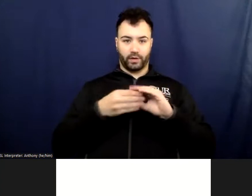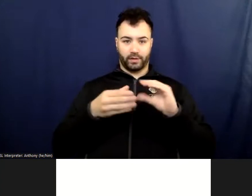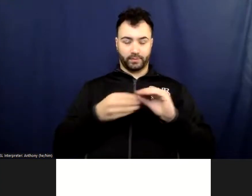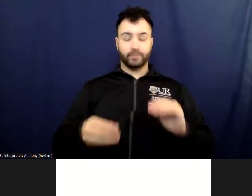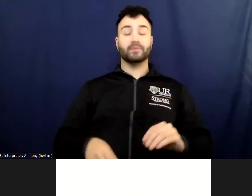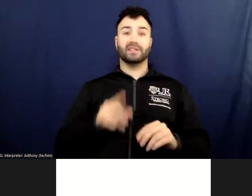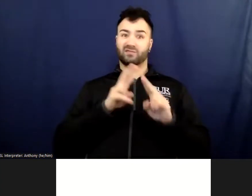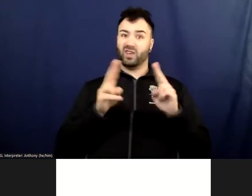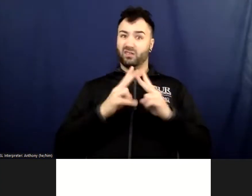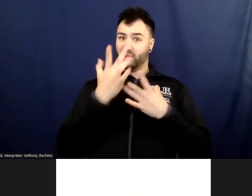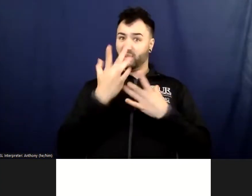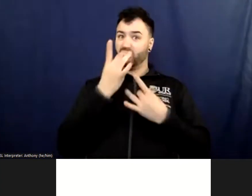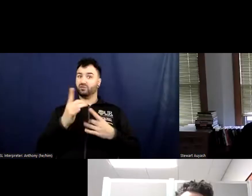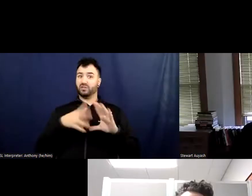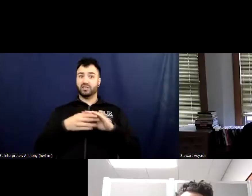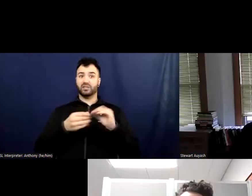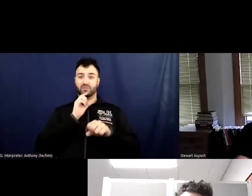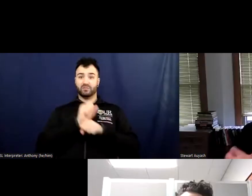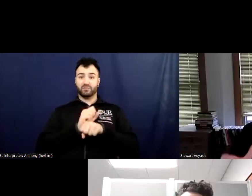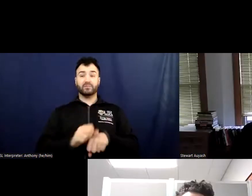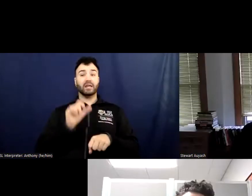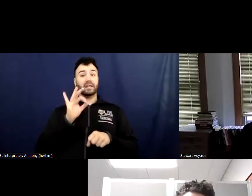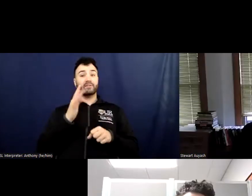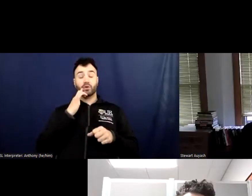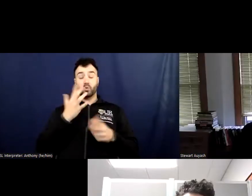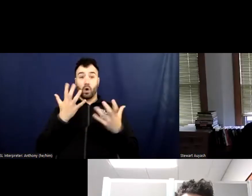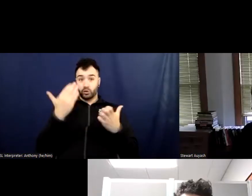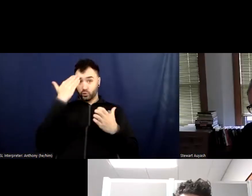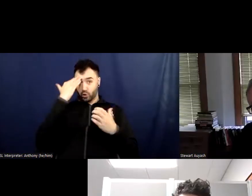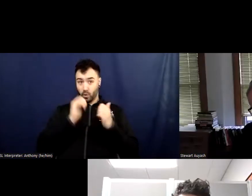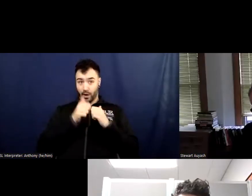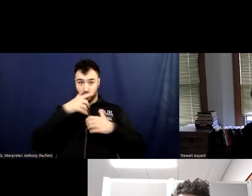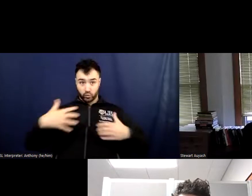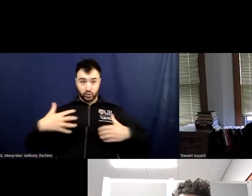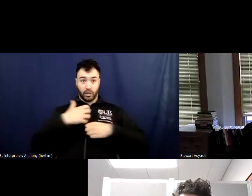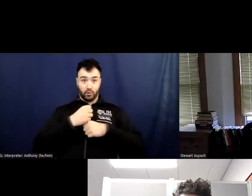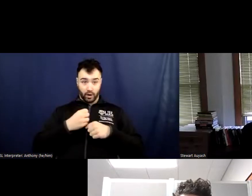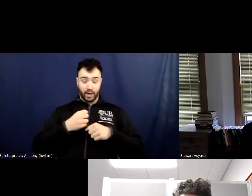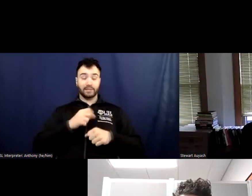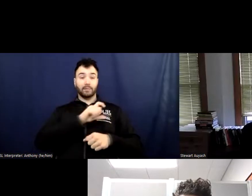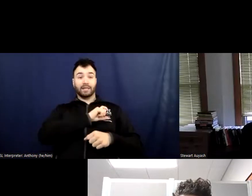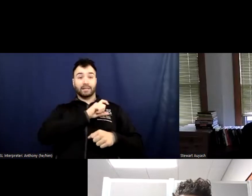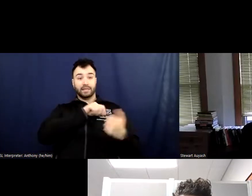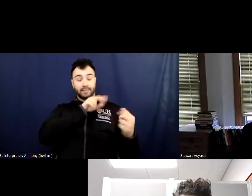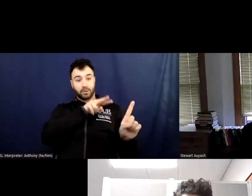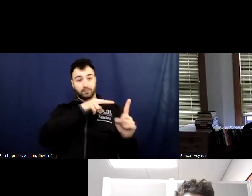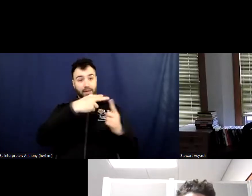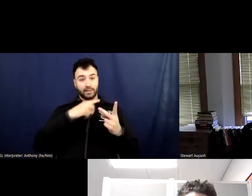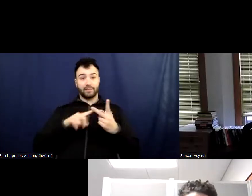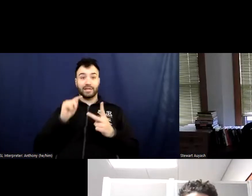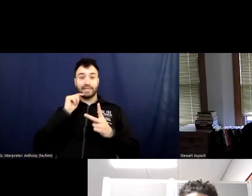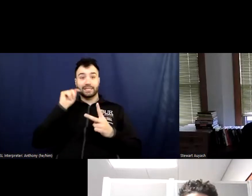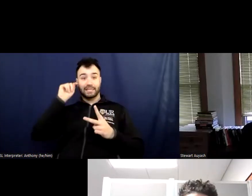If you wanted to look at one book that was going to be able to summarize what it's like for a police officer, for a teenage